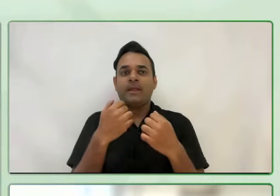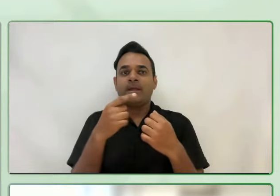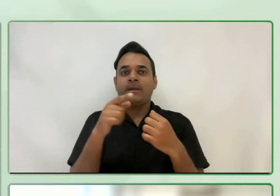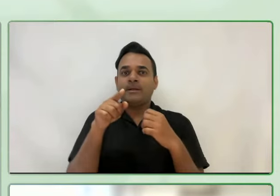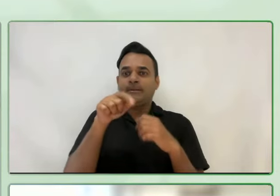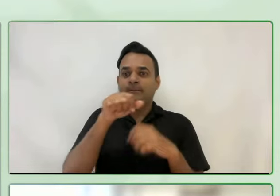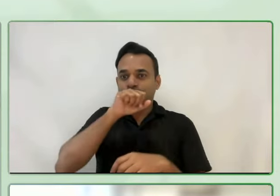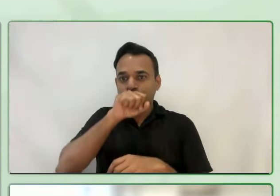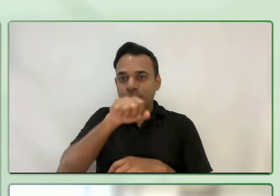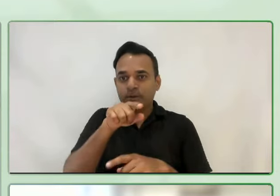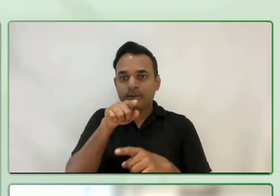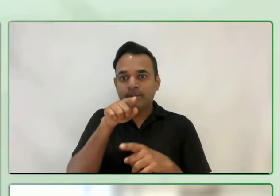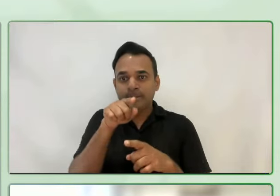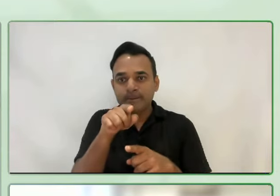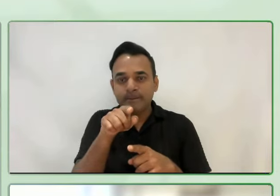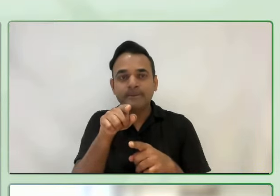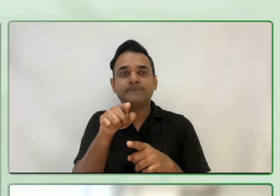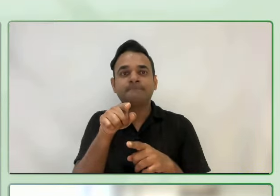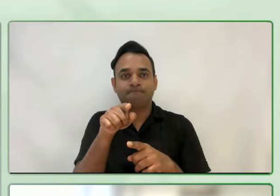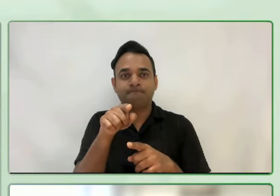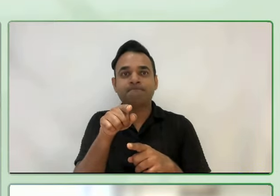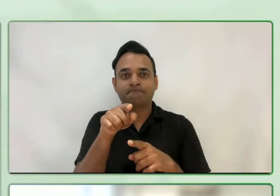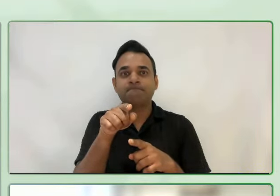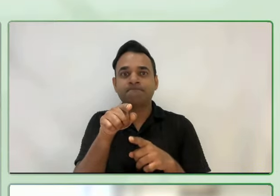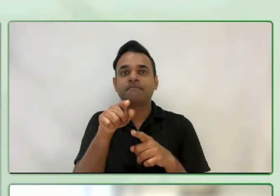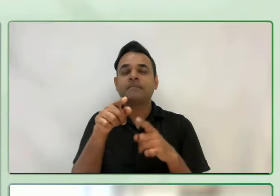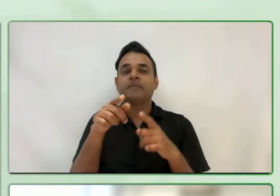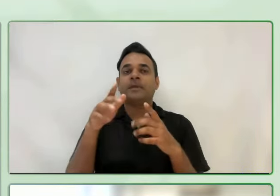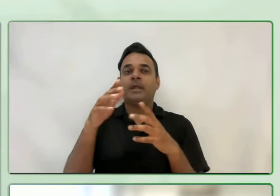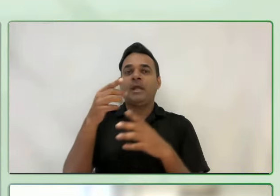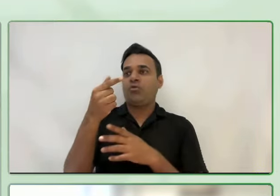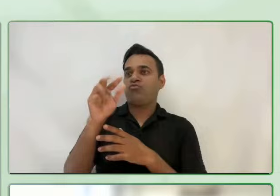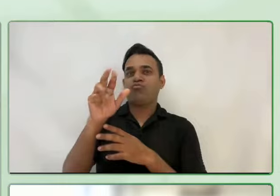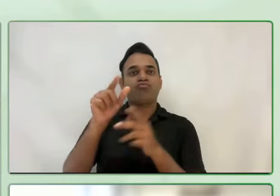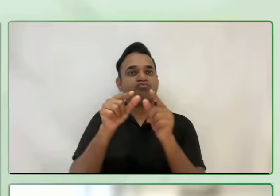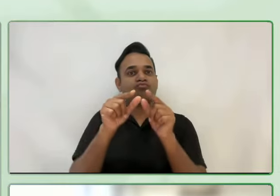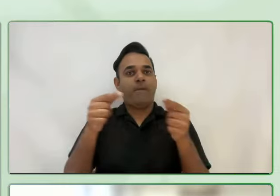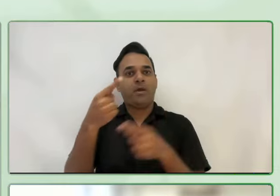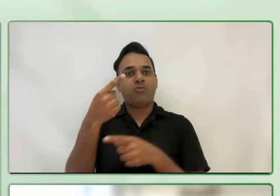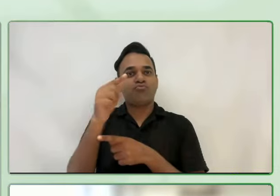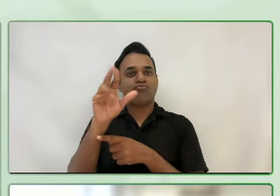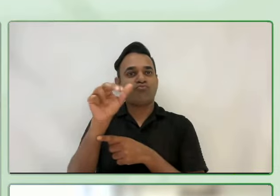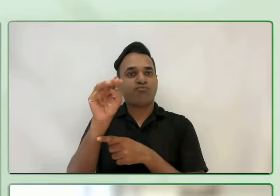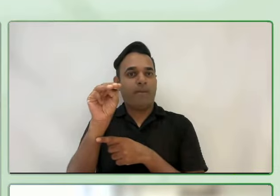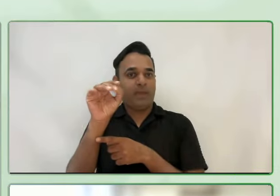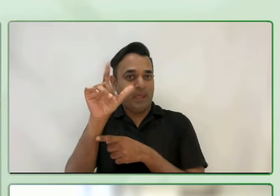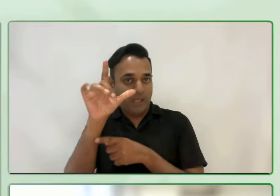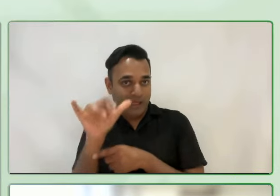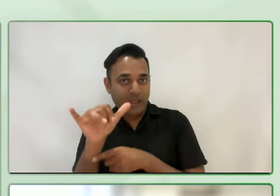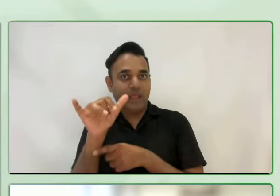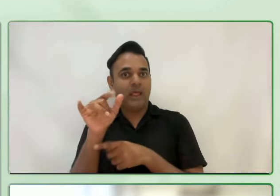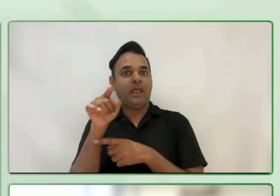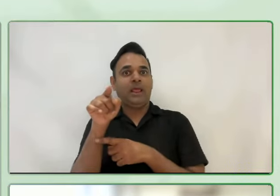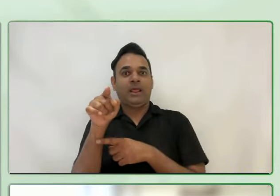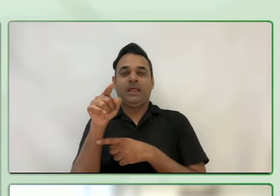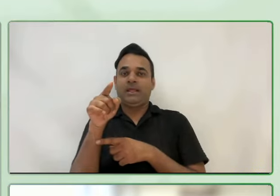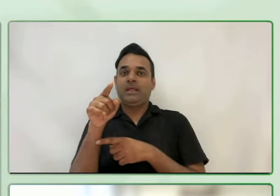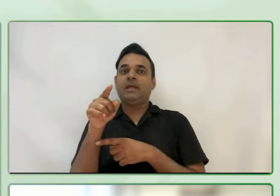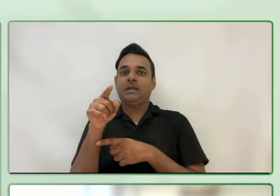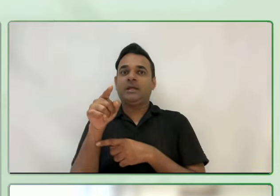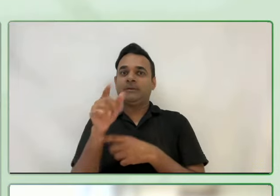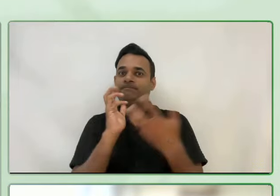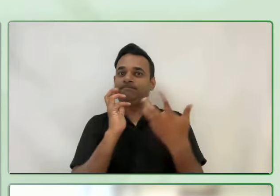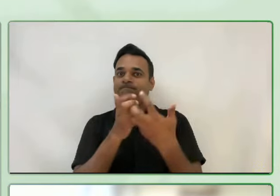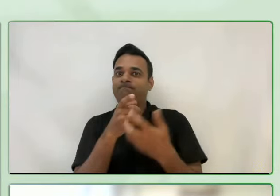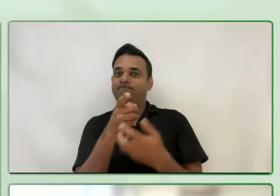tool, because, of course, doctors don't understand the kind of assistive technology because they have medical skills.